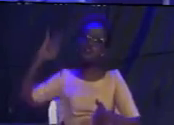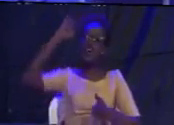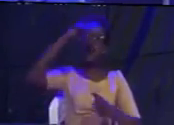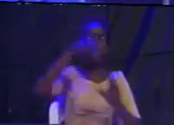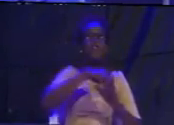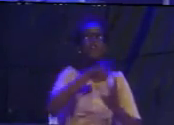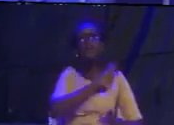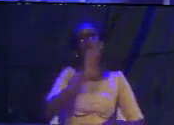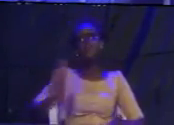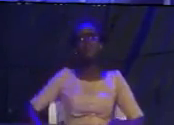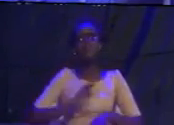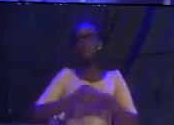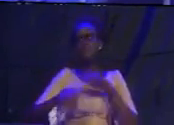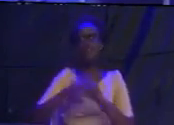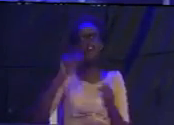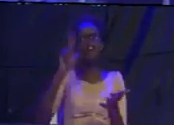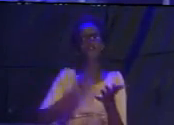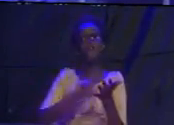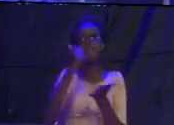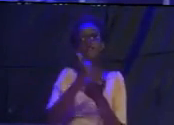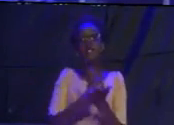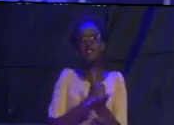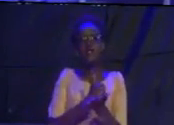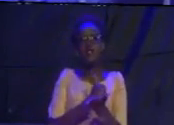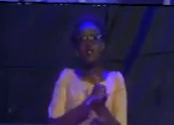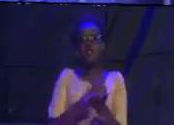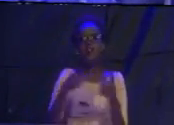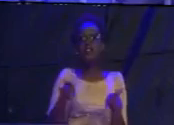A French person will go to Belgium without a visa.